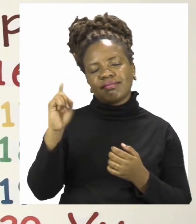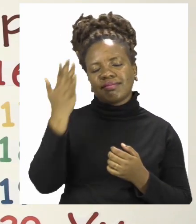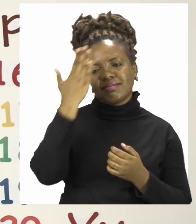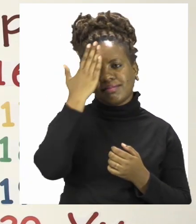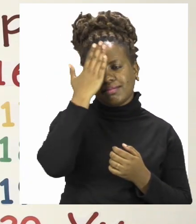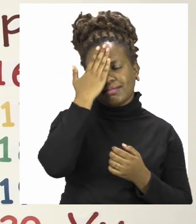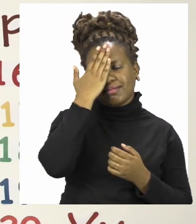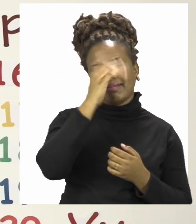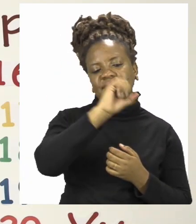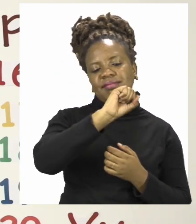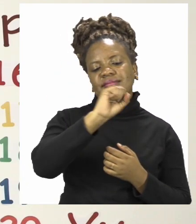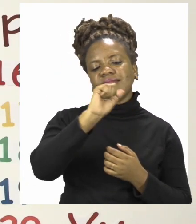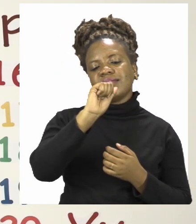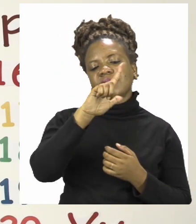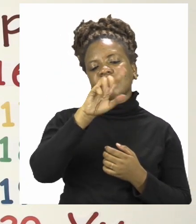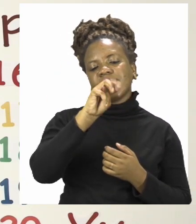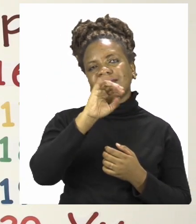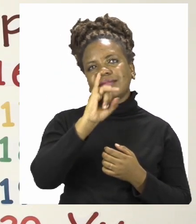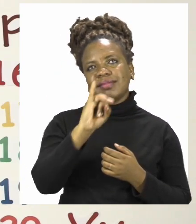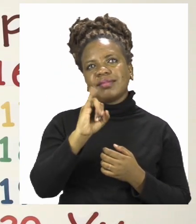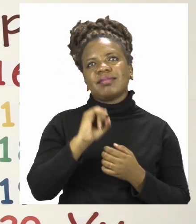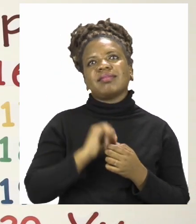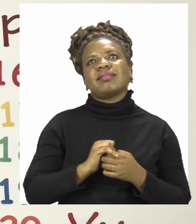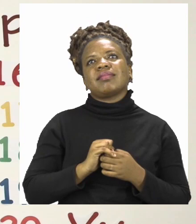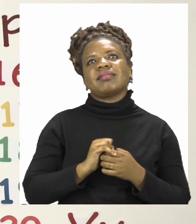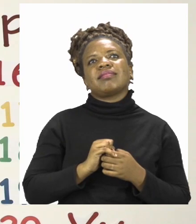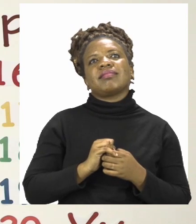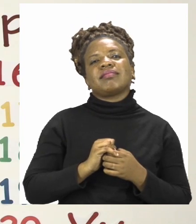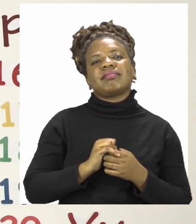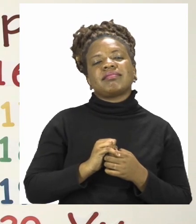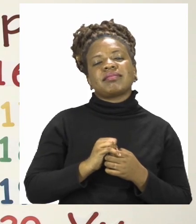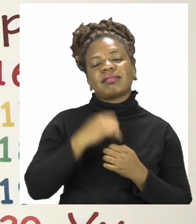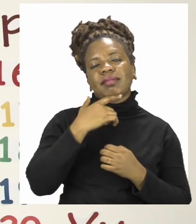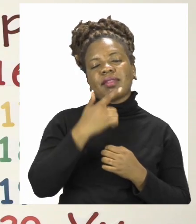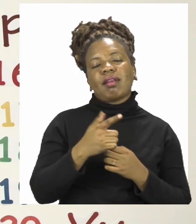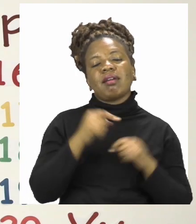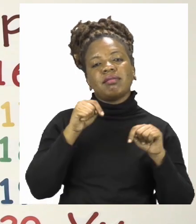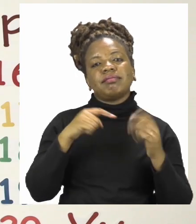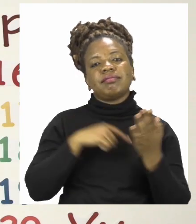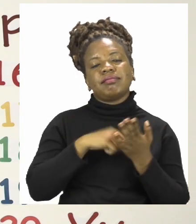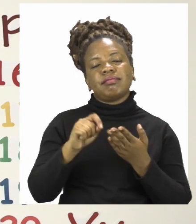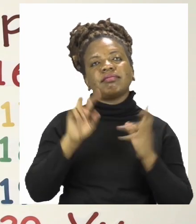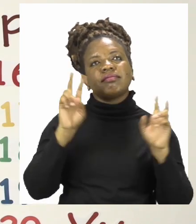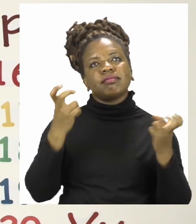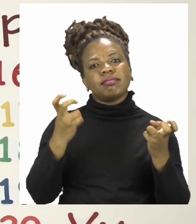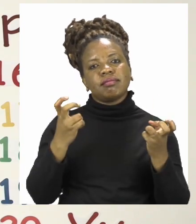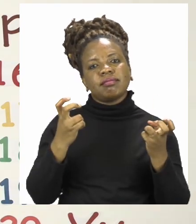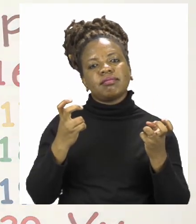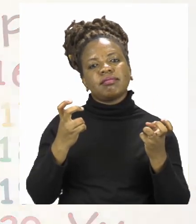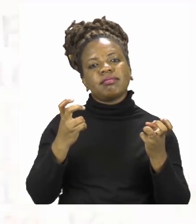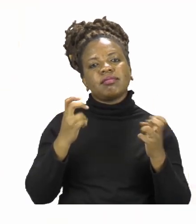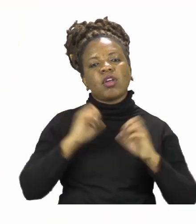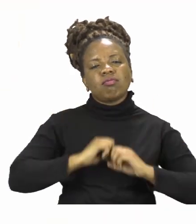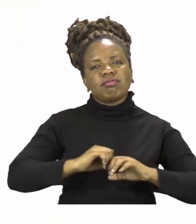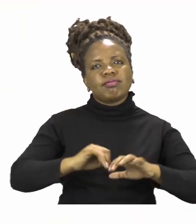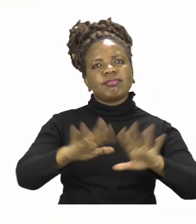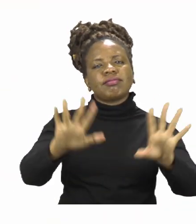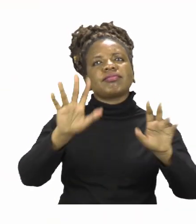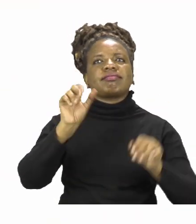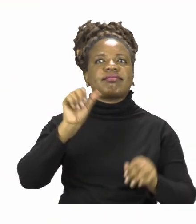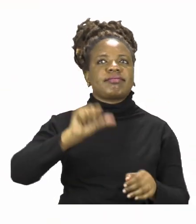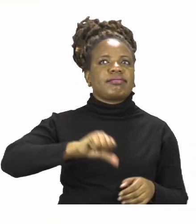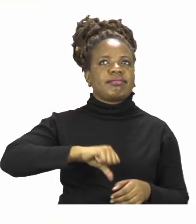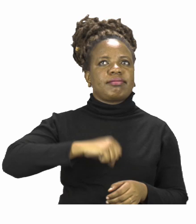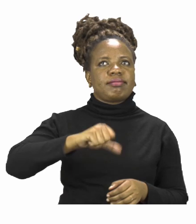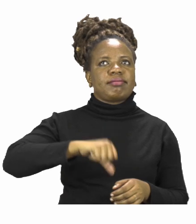for joining me today. Our theme this week is infectious